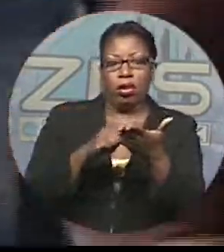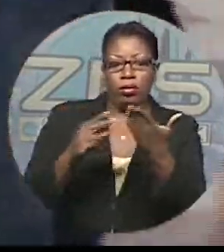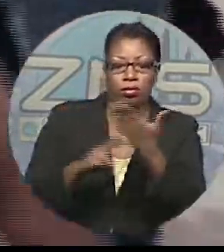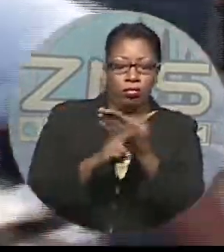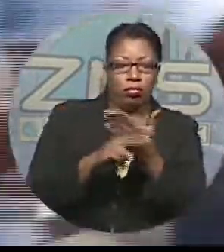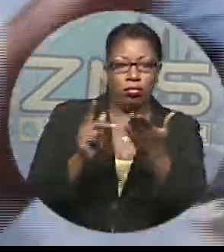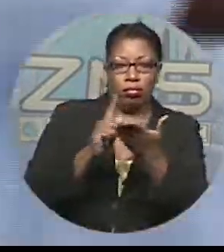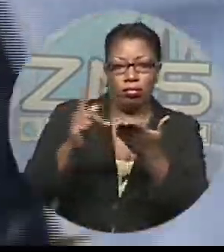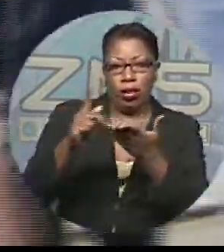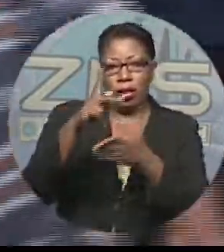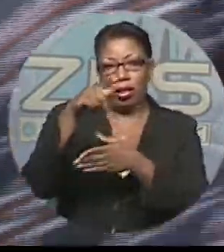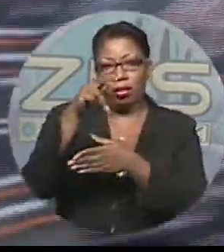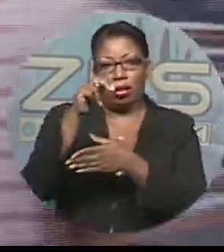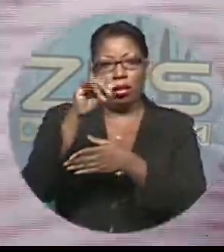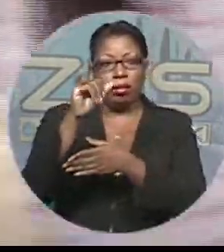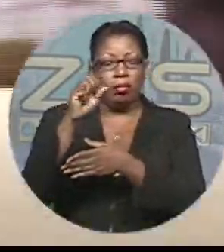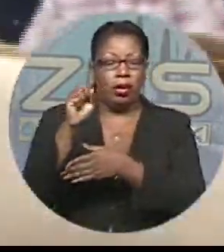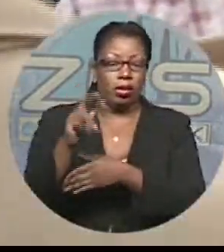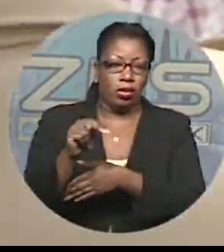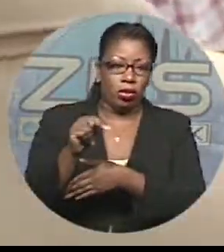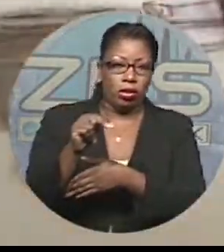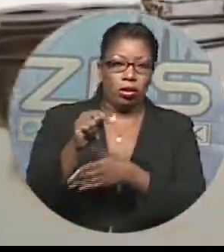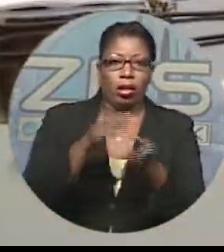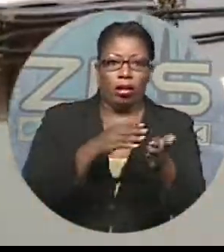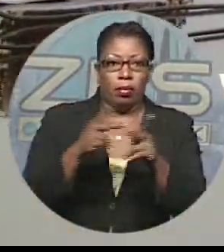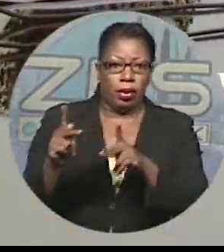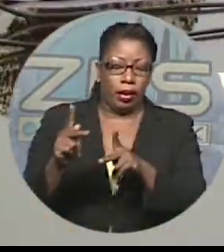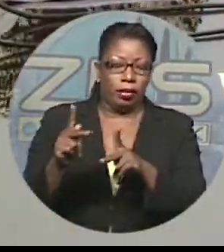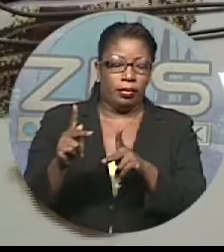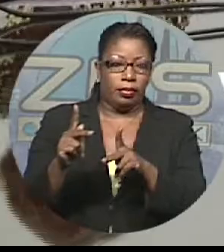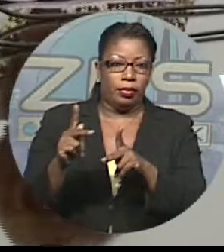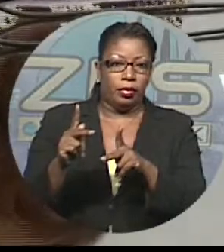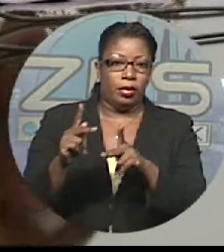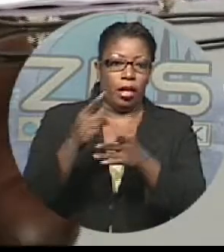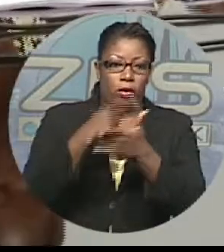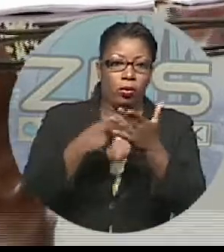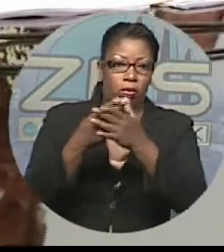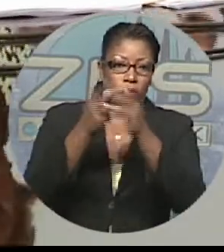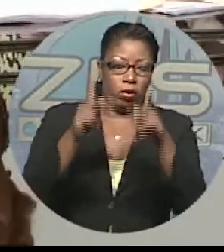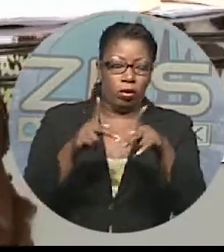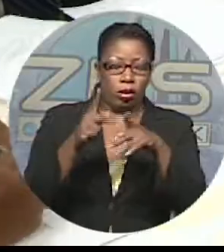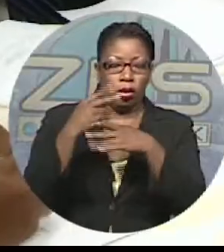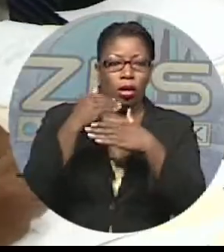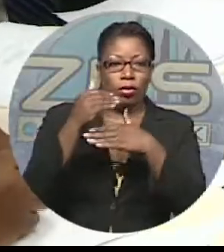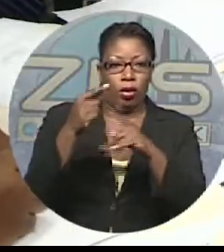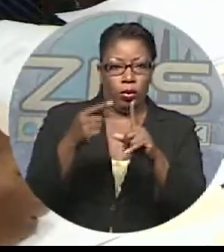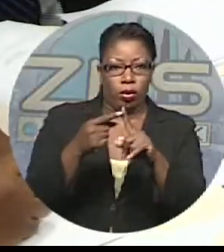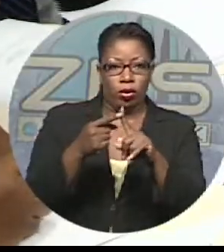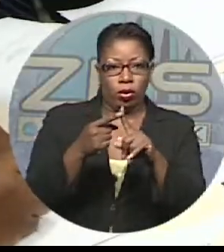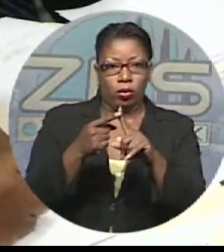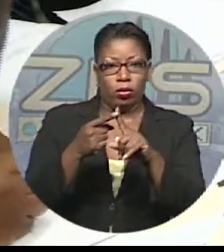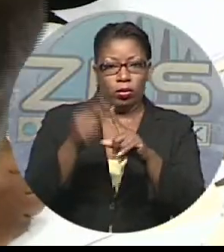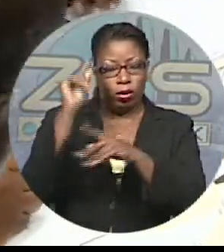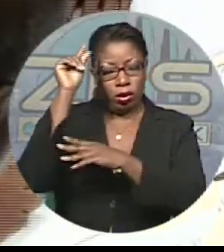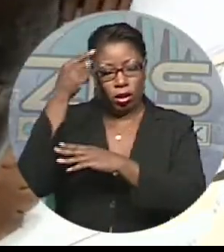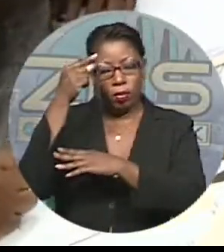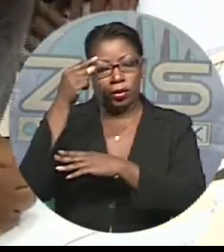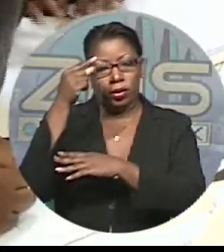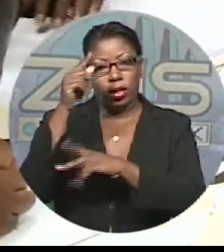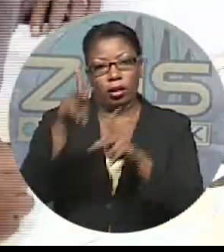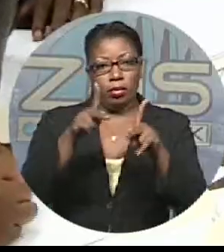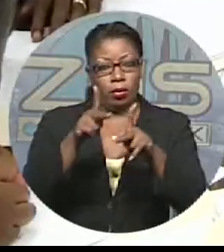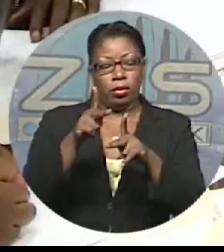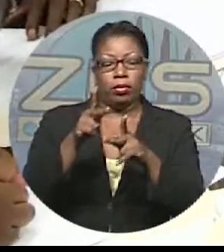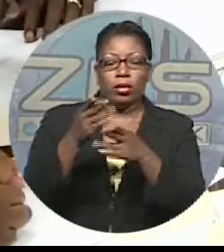improved pension plan are what union members can look forward to after the Bahamas Public Services Union and the government signed a